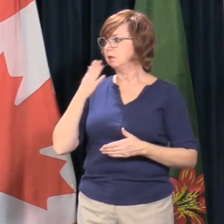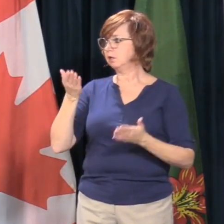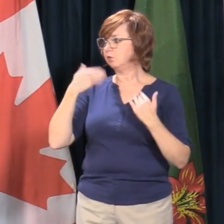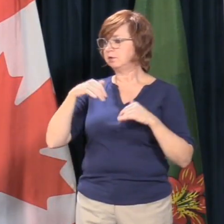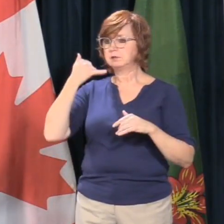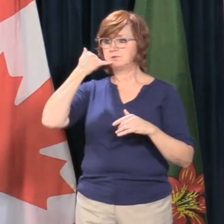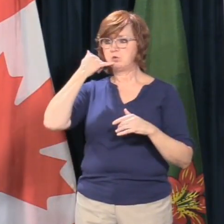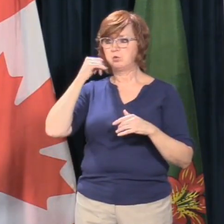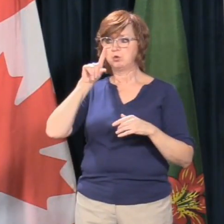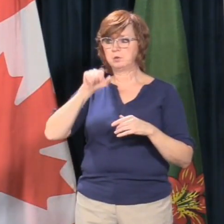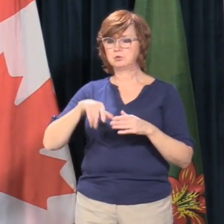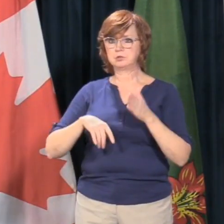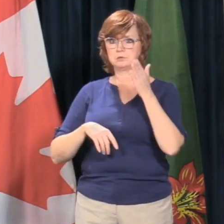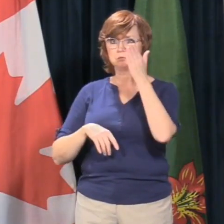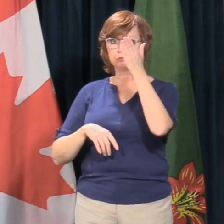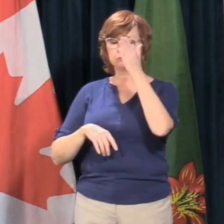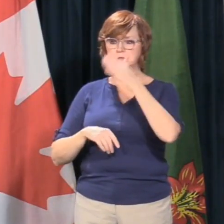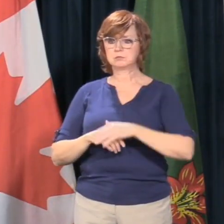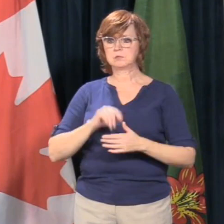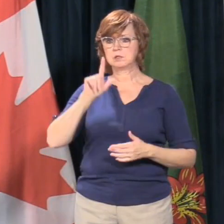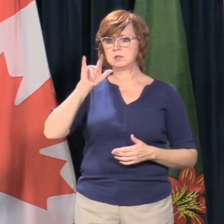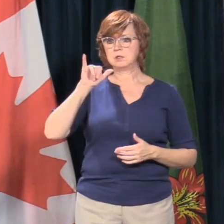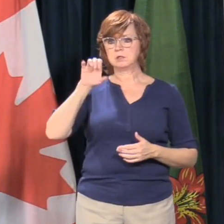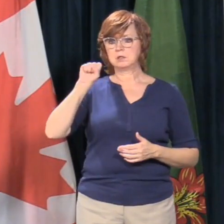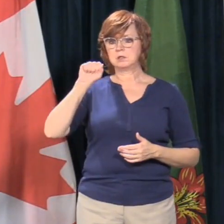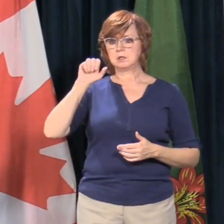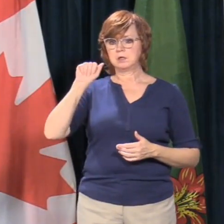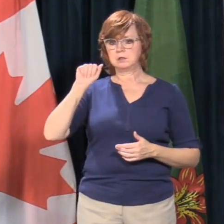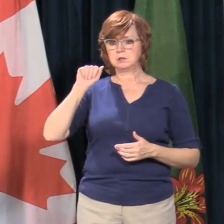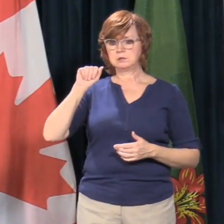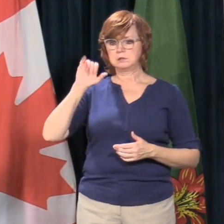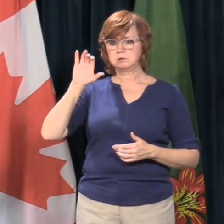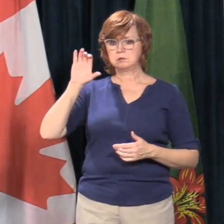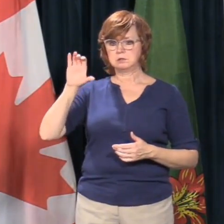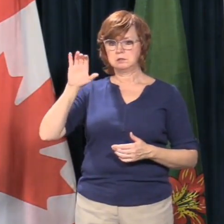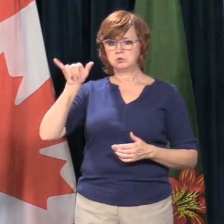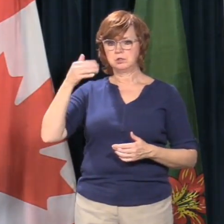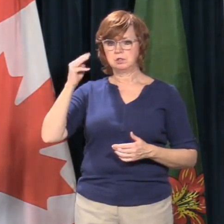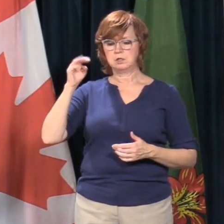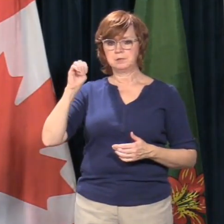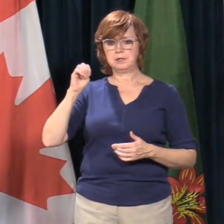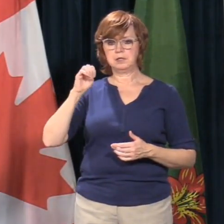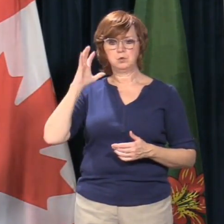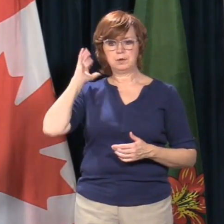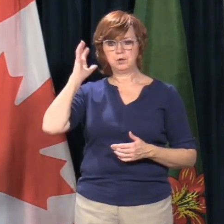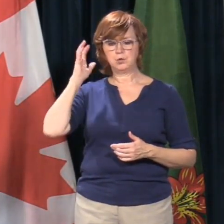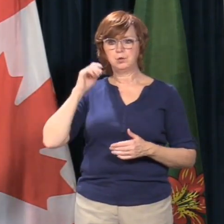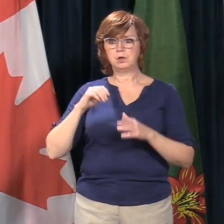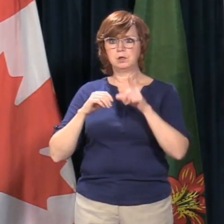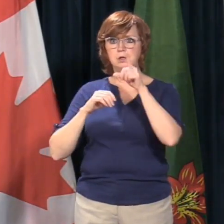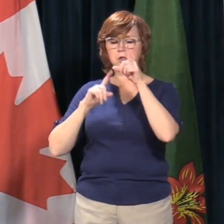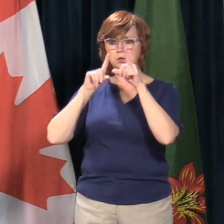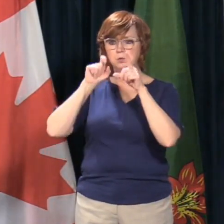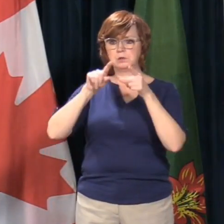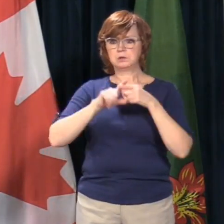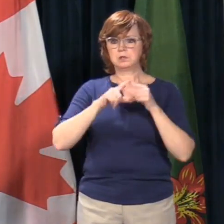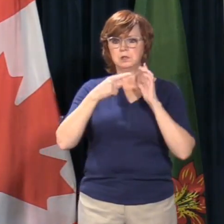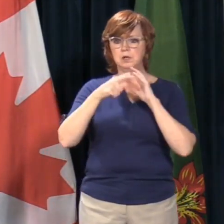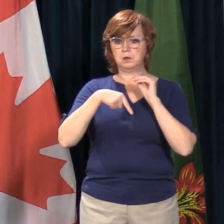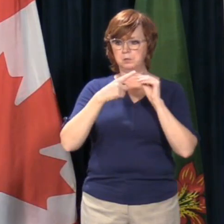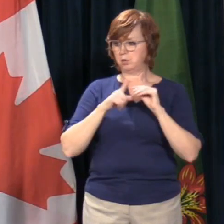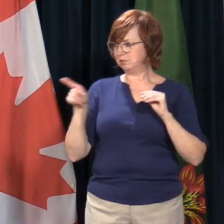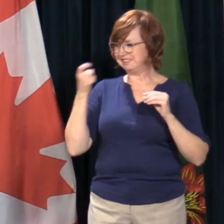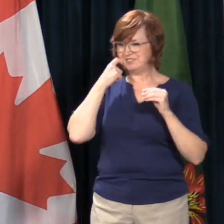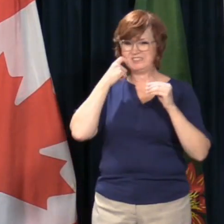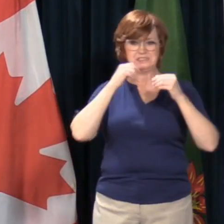please, on the line. We have Lisa Schick with CJME. Hi, my question is about modeling. It's been a